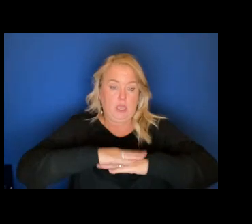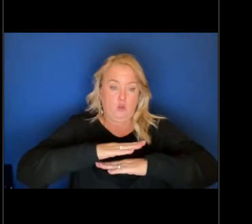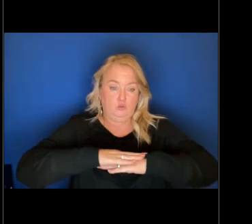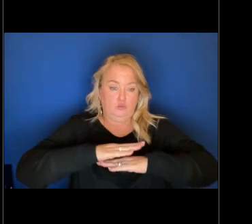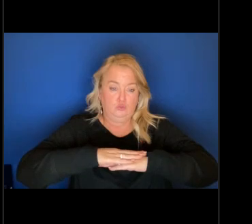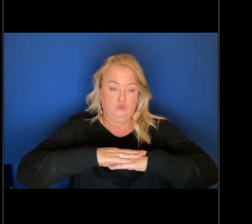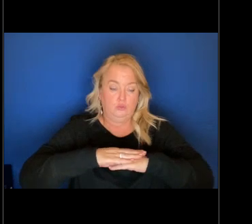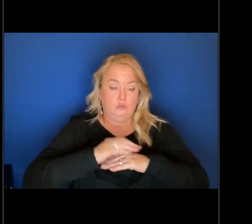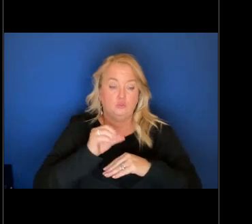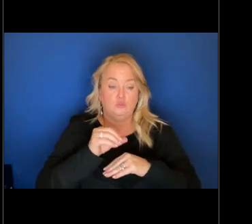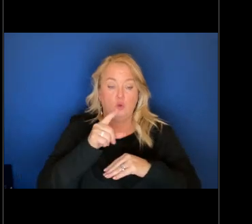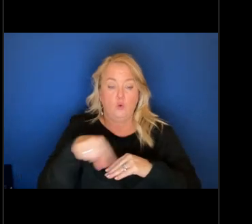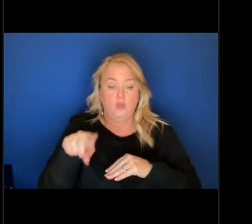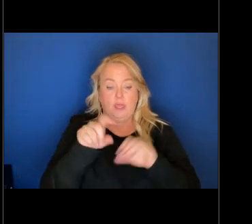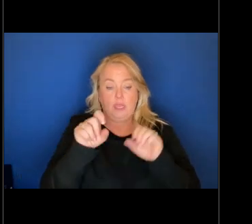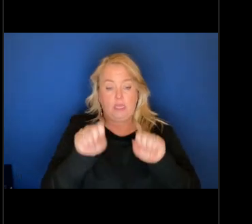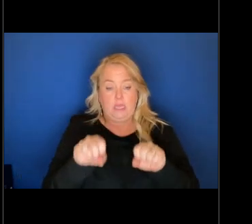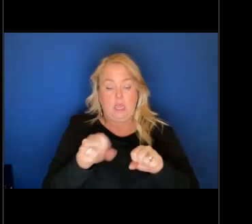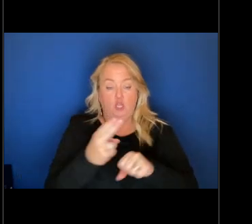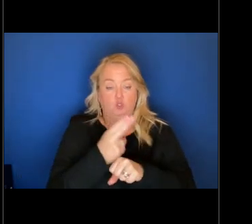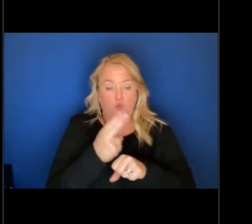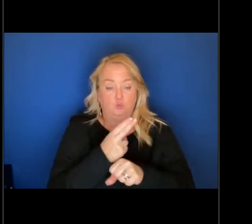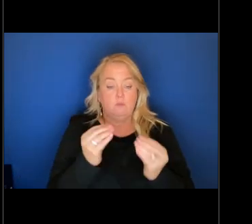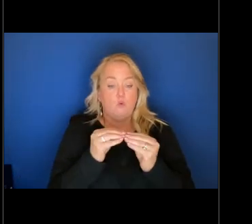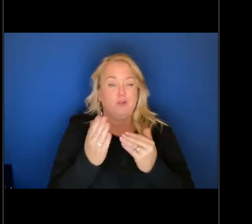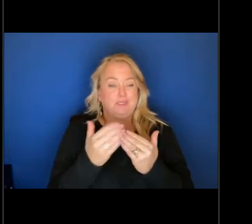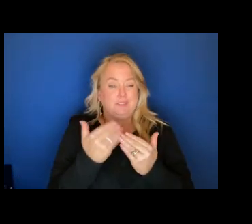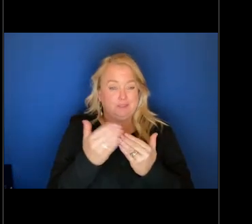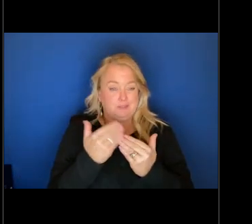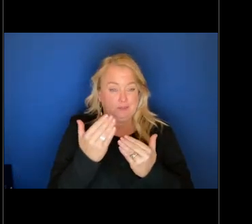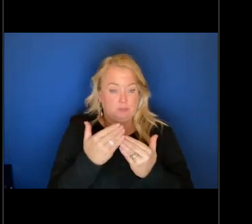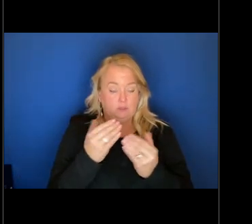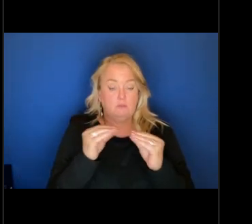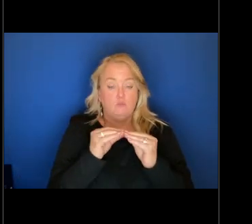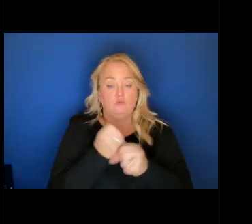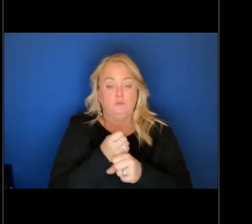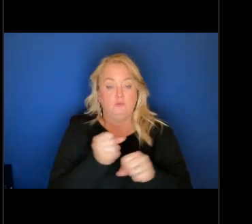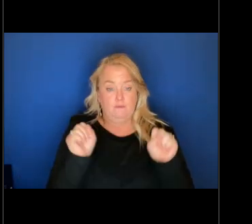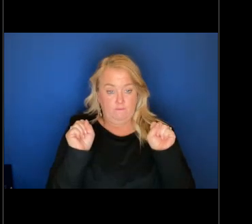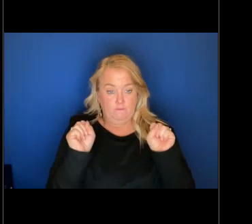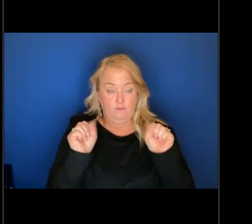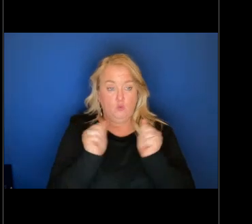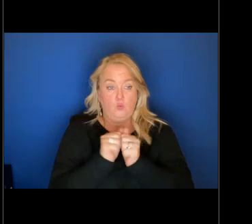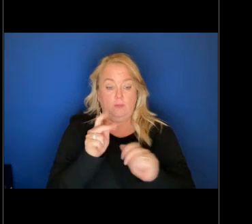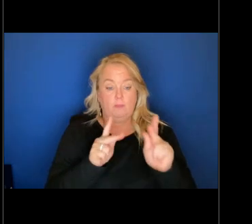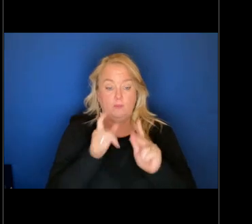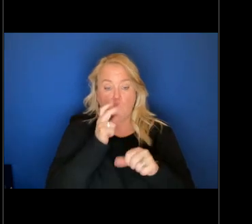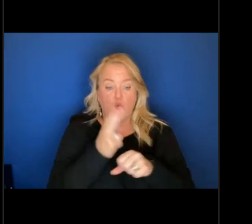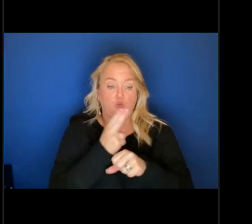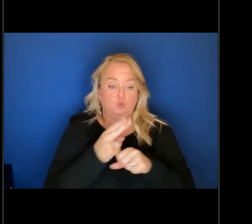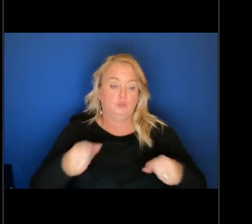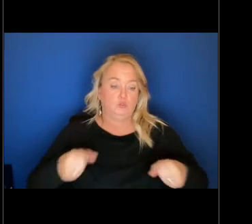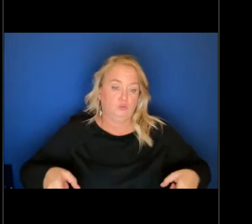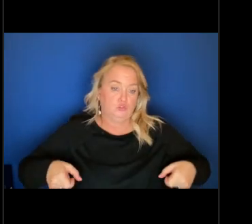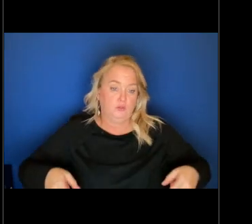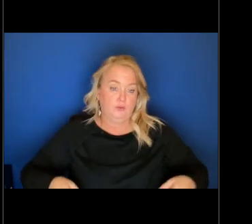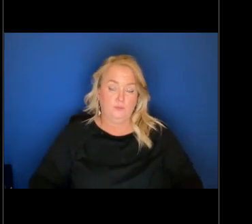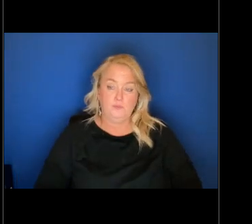so they can be used more easily and safely by people using wheelchairs.